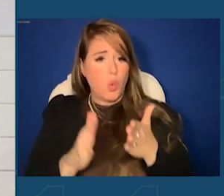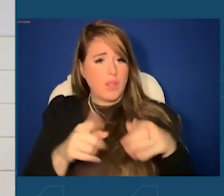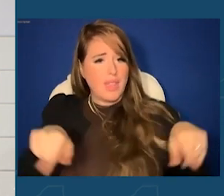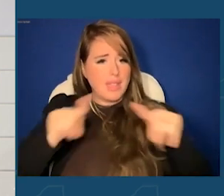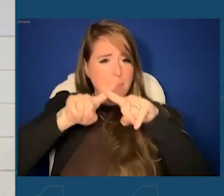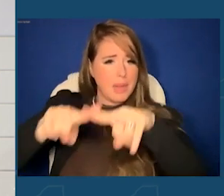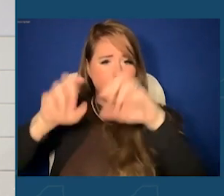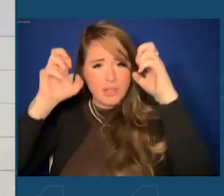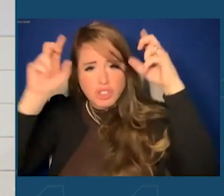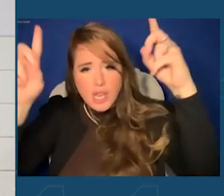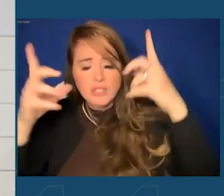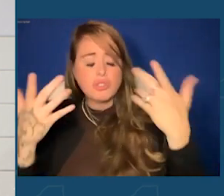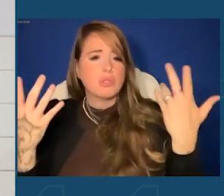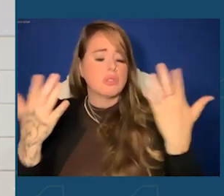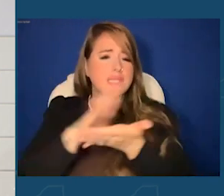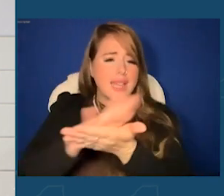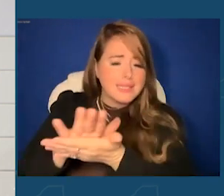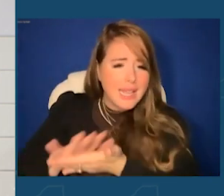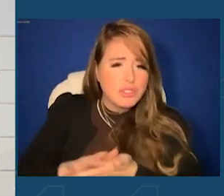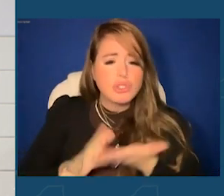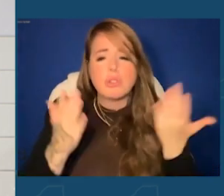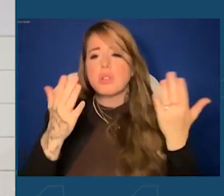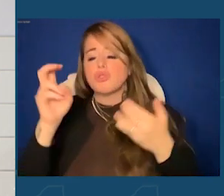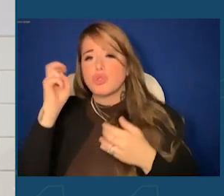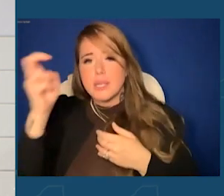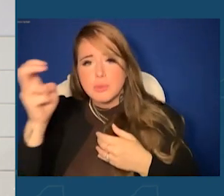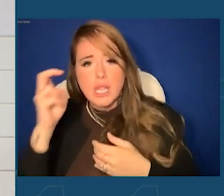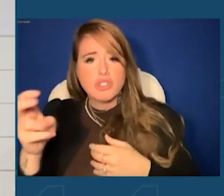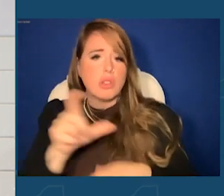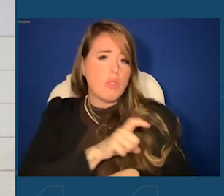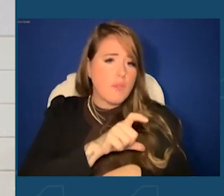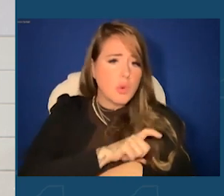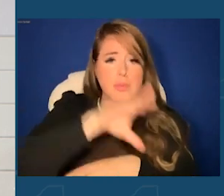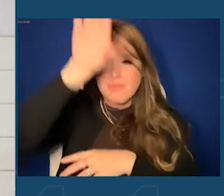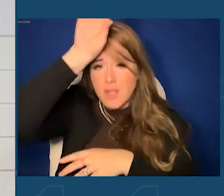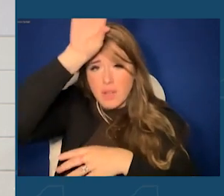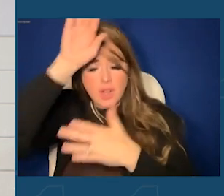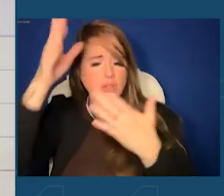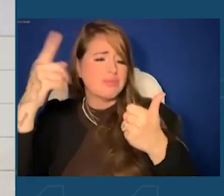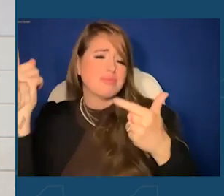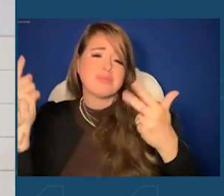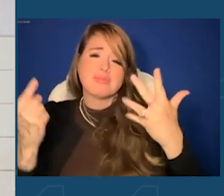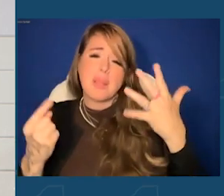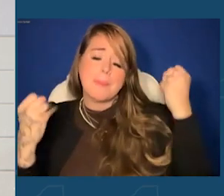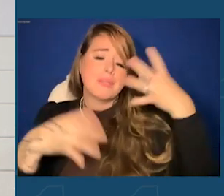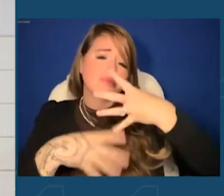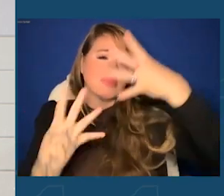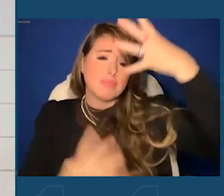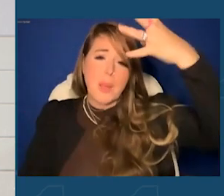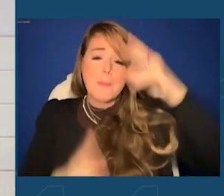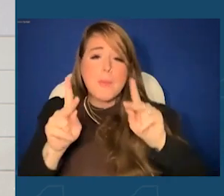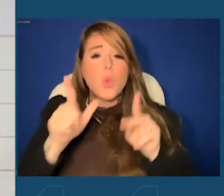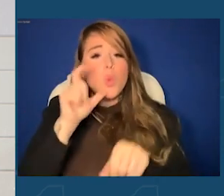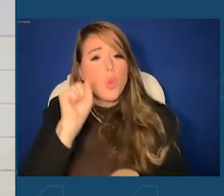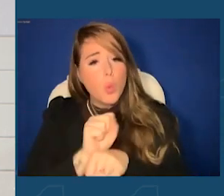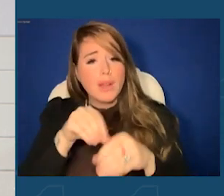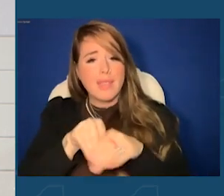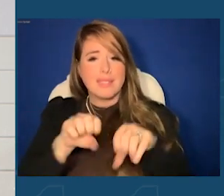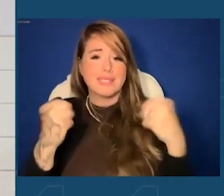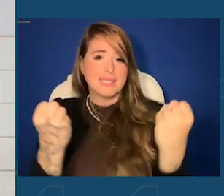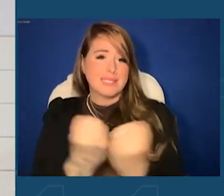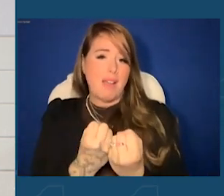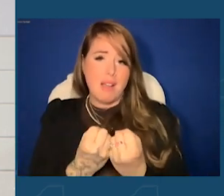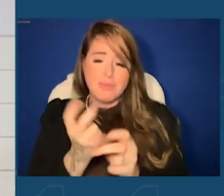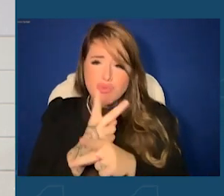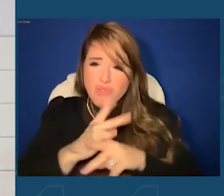healthcare, sanitation, transportation, law enforcement, firefighters, on and on and on. Productive members of our society, helping all